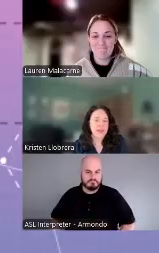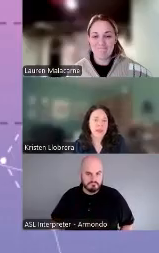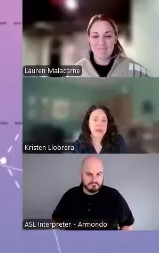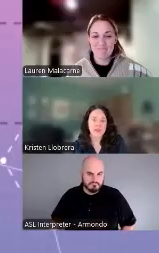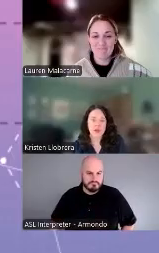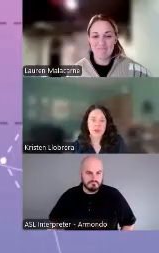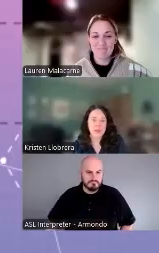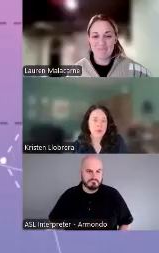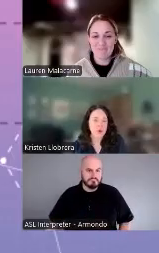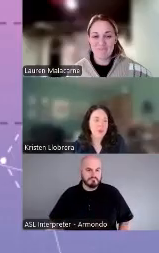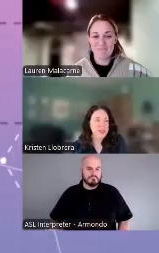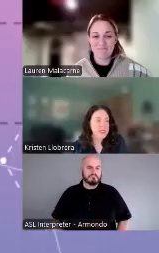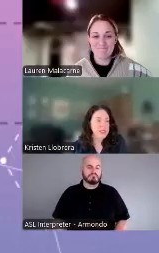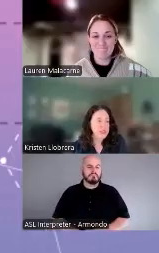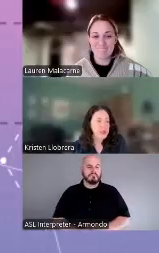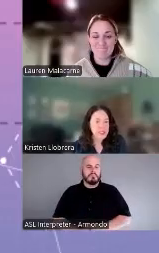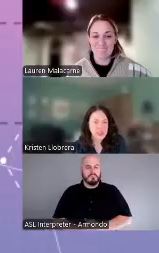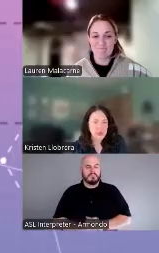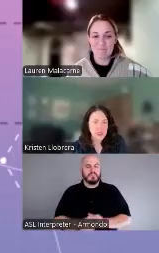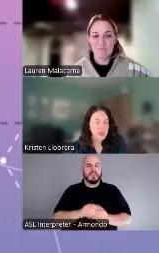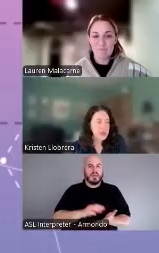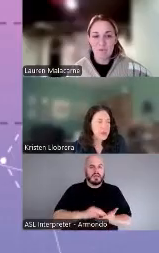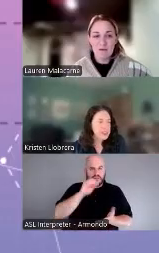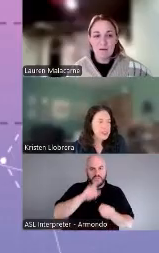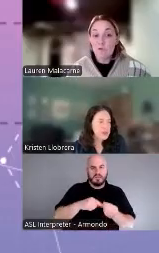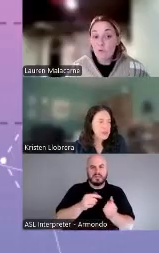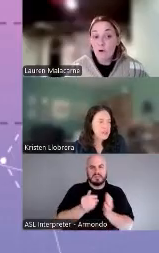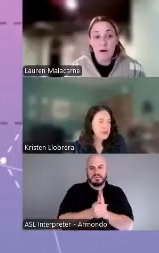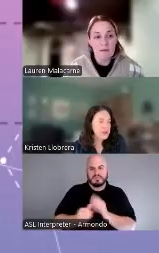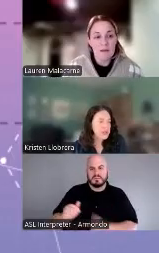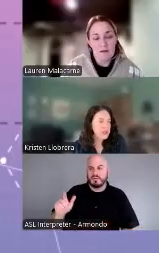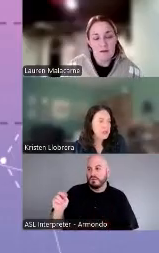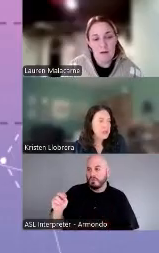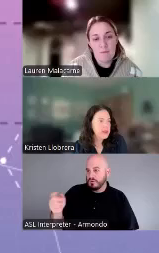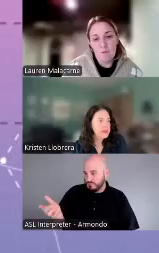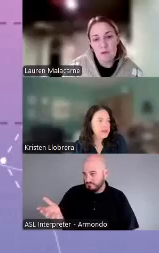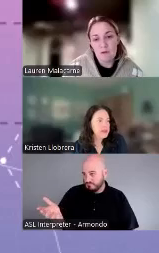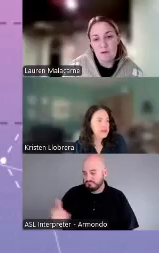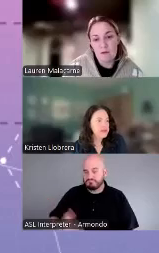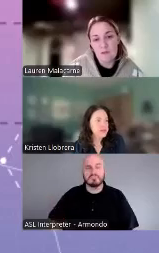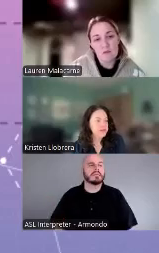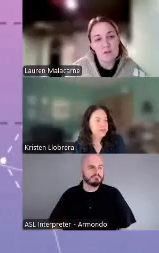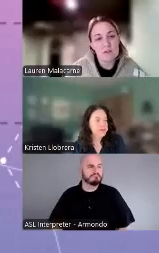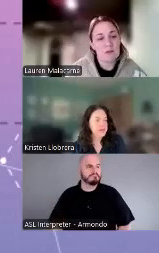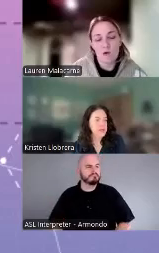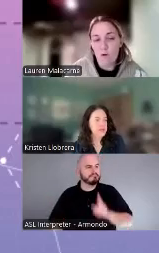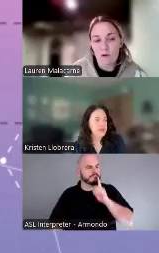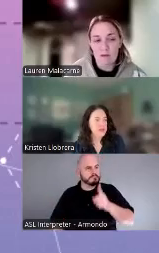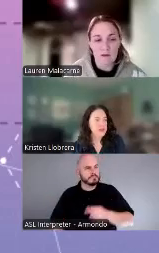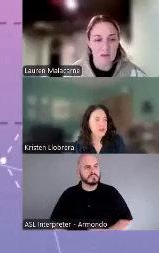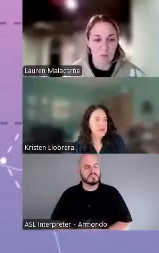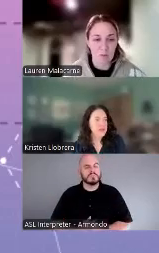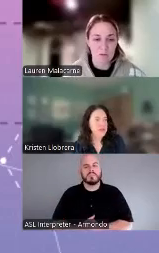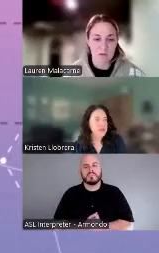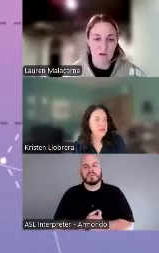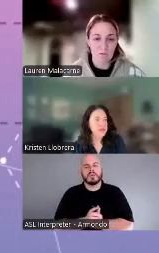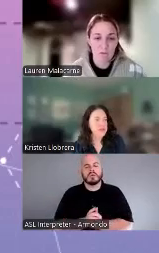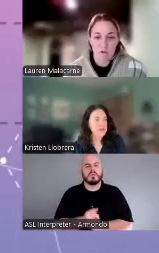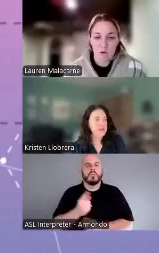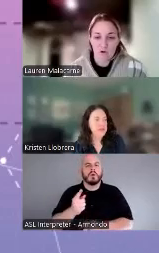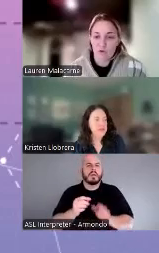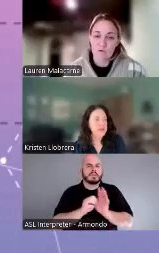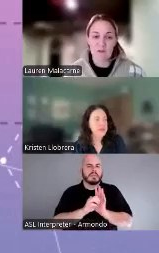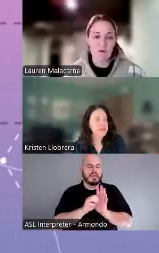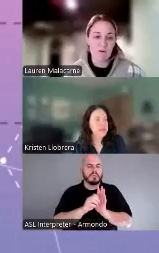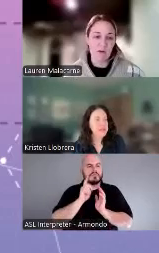and then they can learn more about the skill. Lauren, did you want to talk about this one? Sure. I mean, this is just, one of the examples for